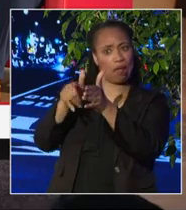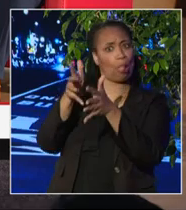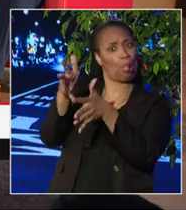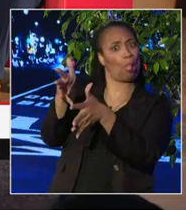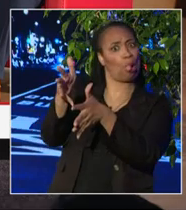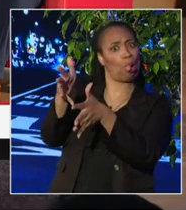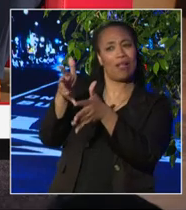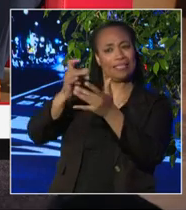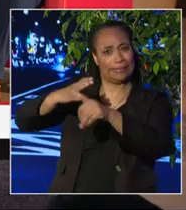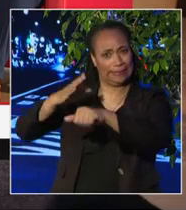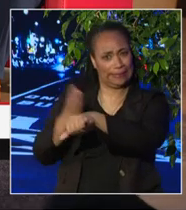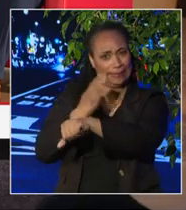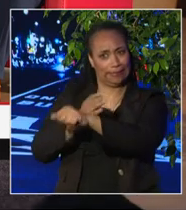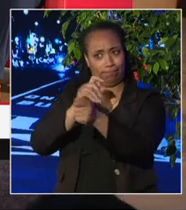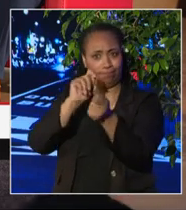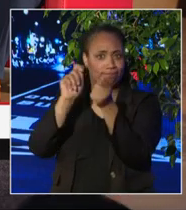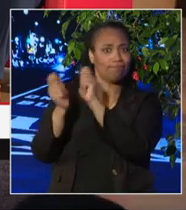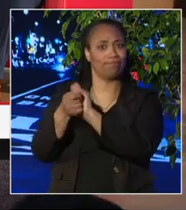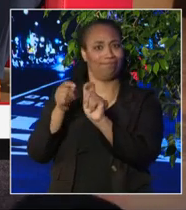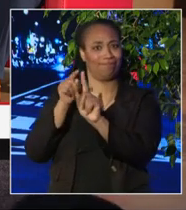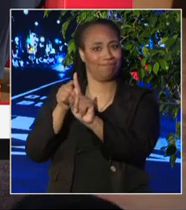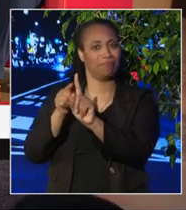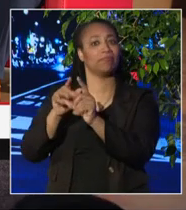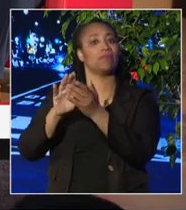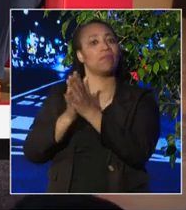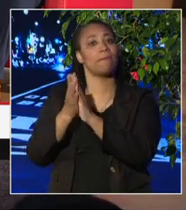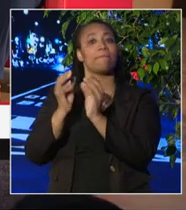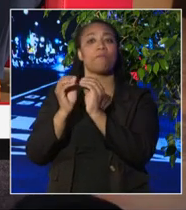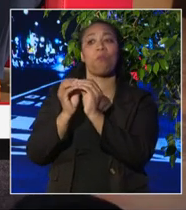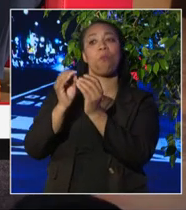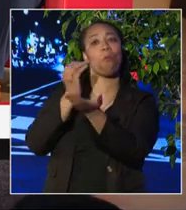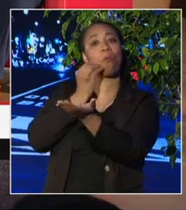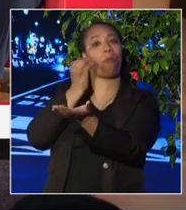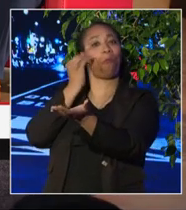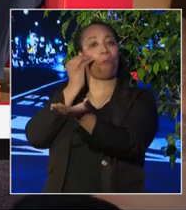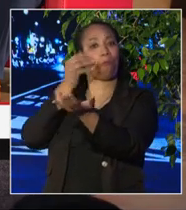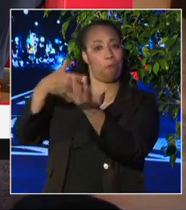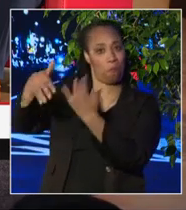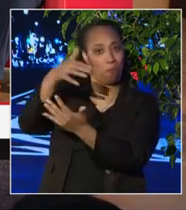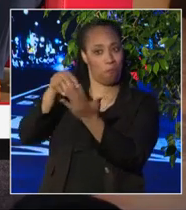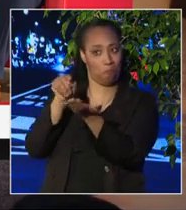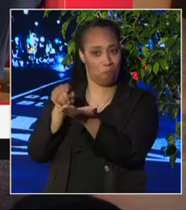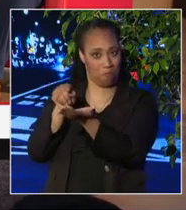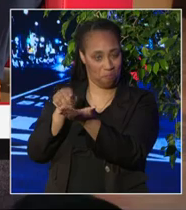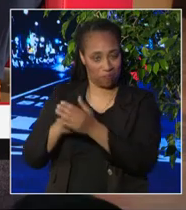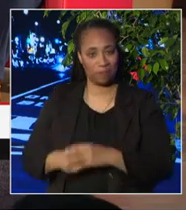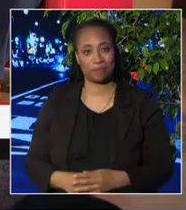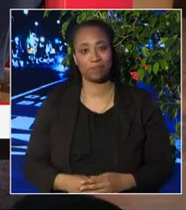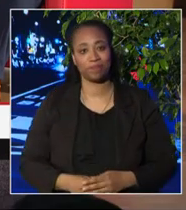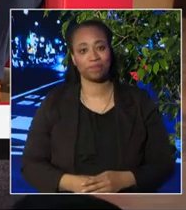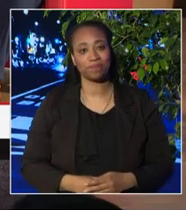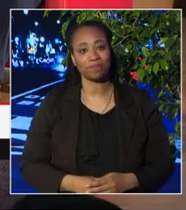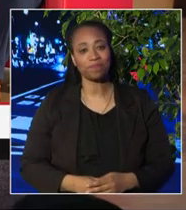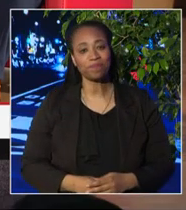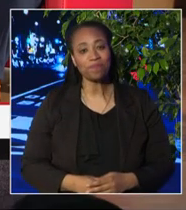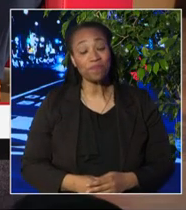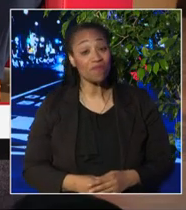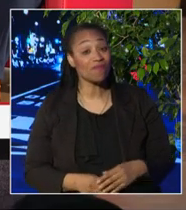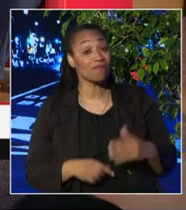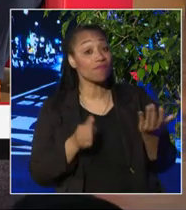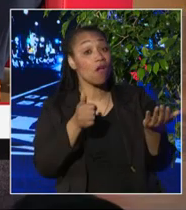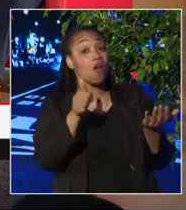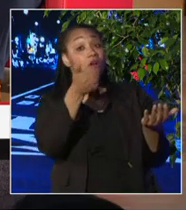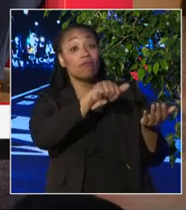or like I say, office to everything, which is underutilized office to other more productive